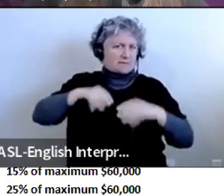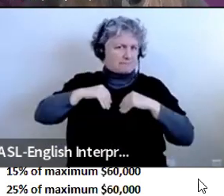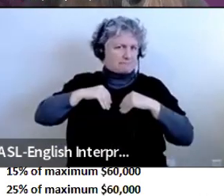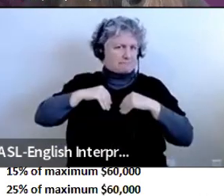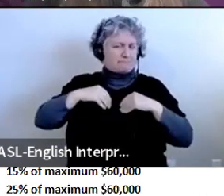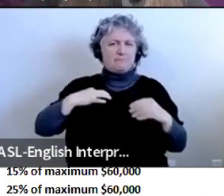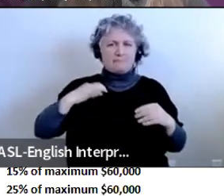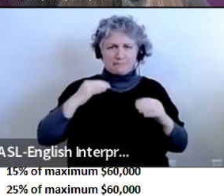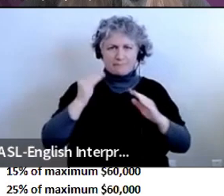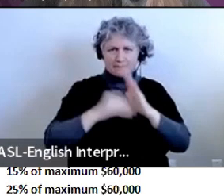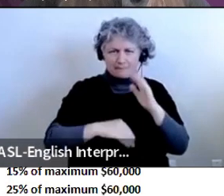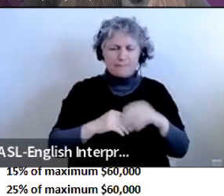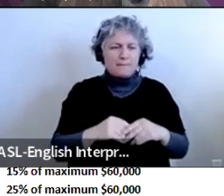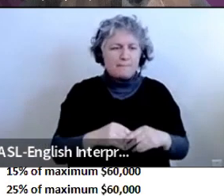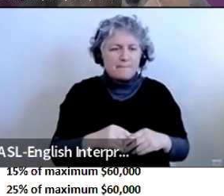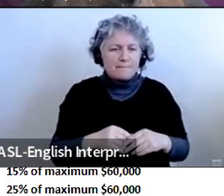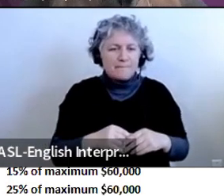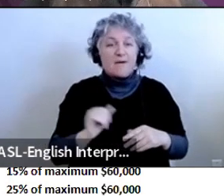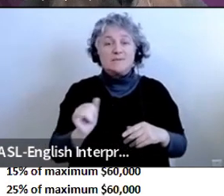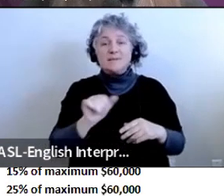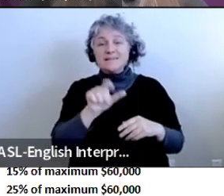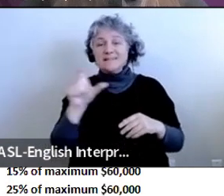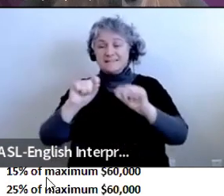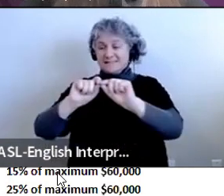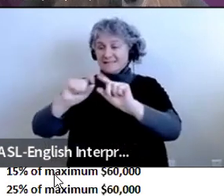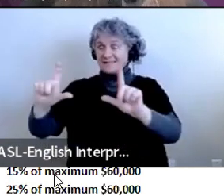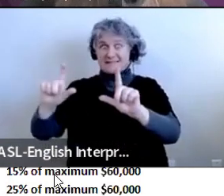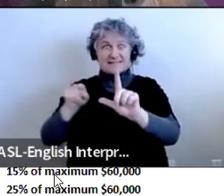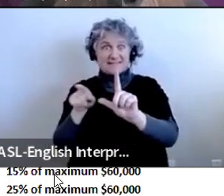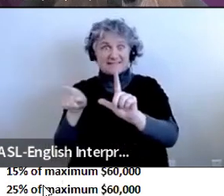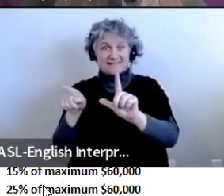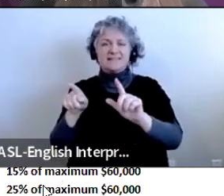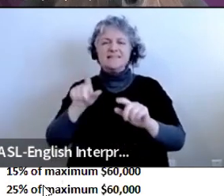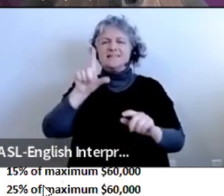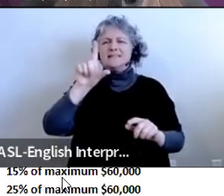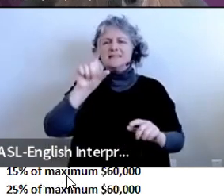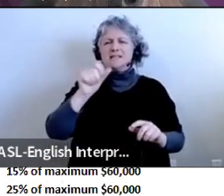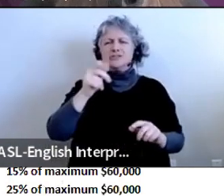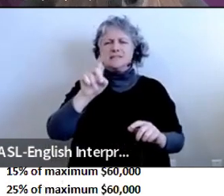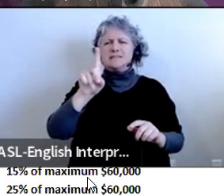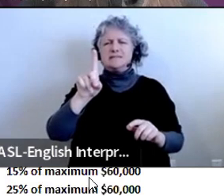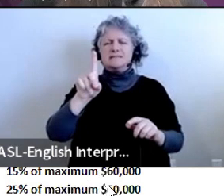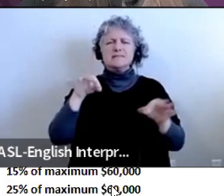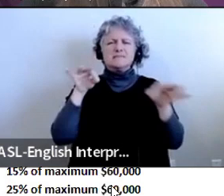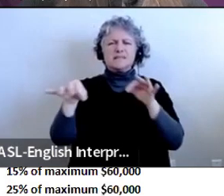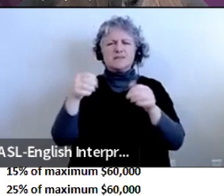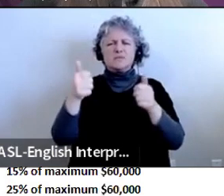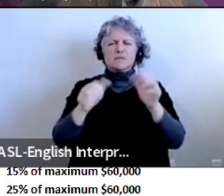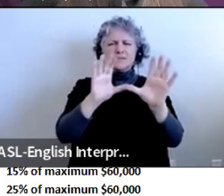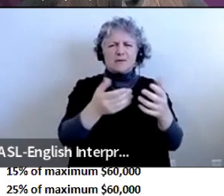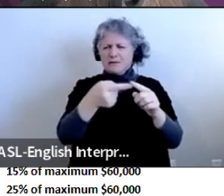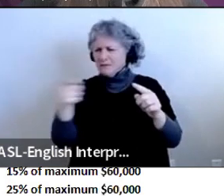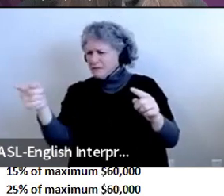right of my screen here that lists all those categories and then has some more information about maximum spend